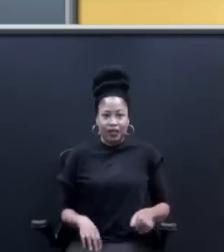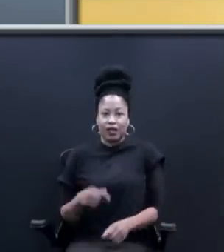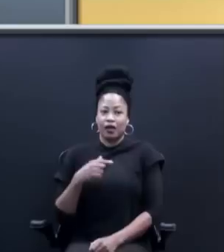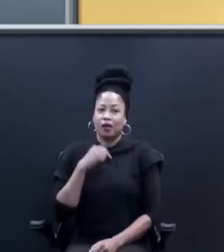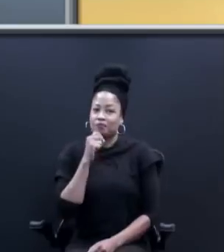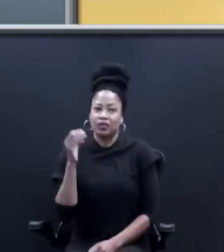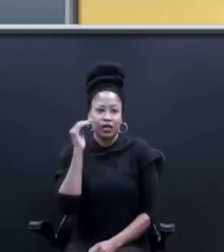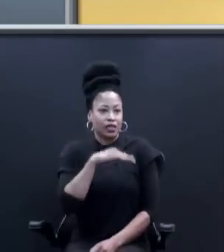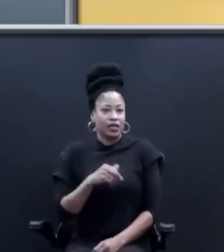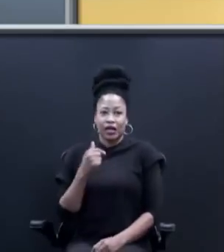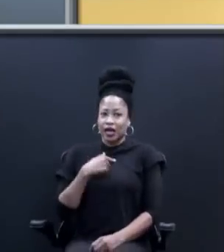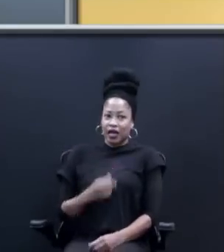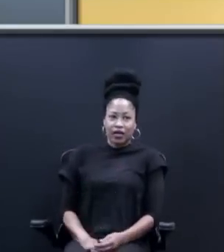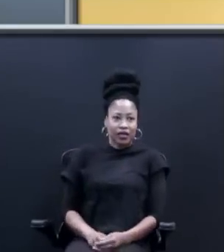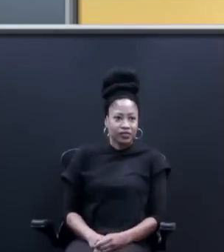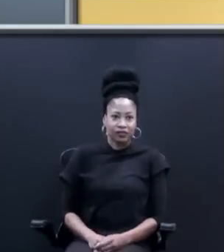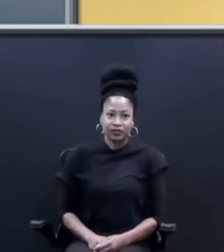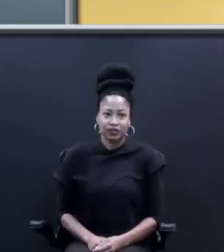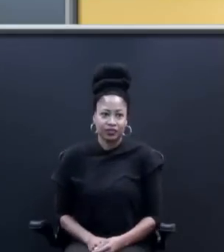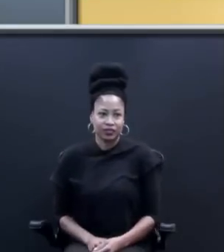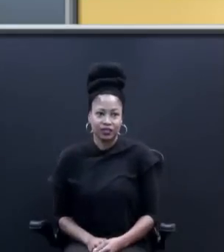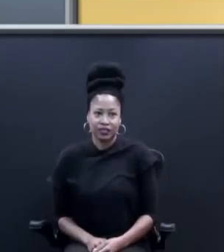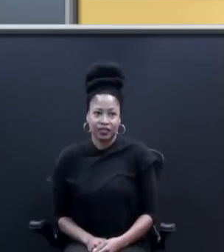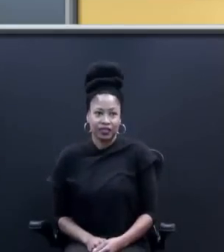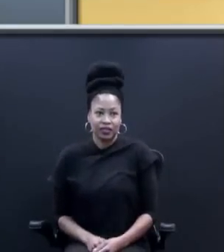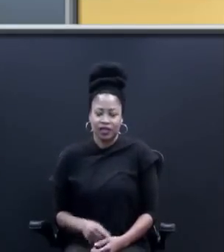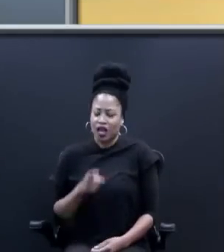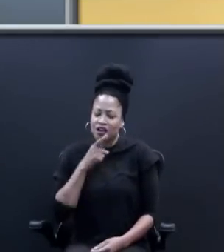I get off into this, and I really get caught up in my own